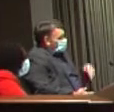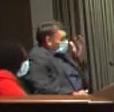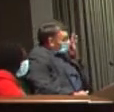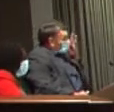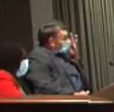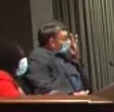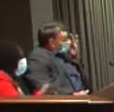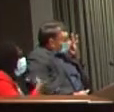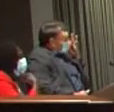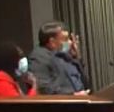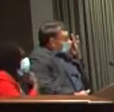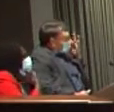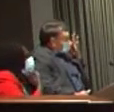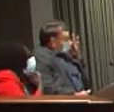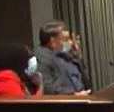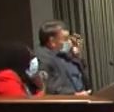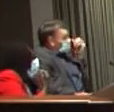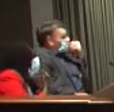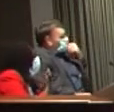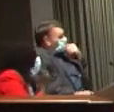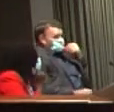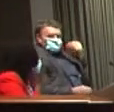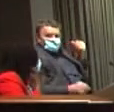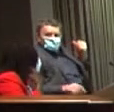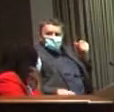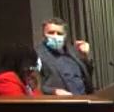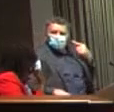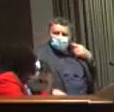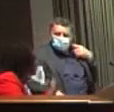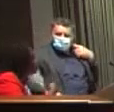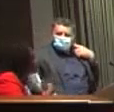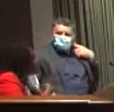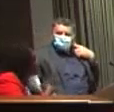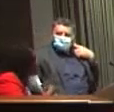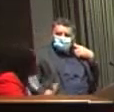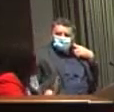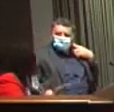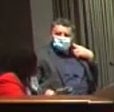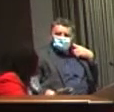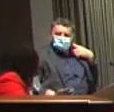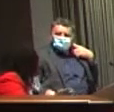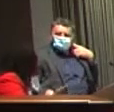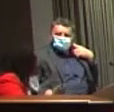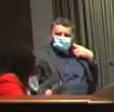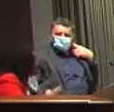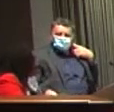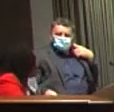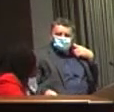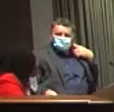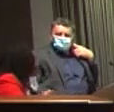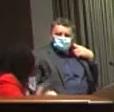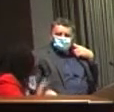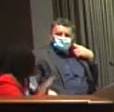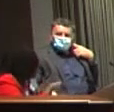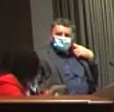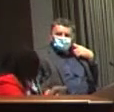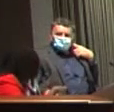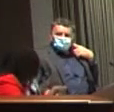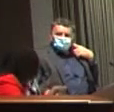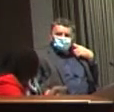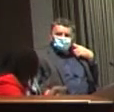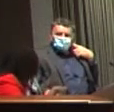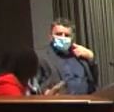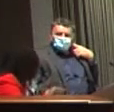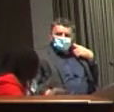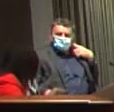that created that initially. Right. I was going to add that the net effect, when the resolution went into place, it looked at all the existing